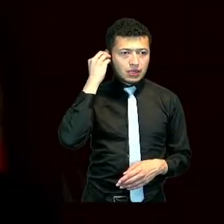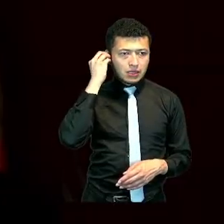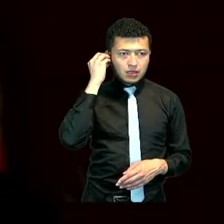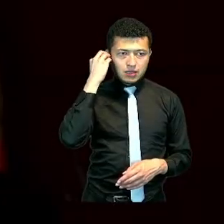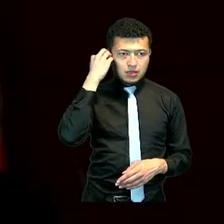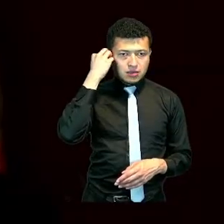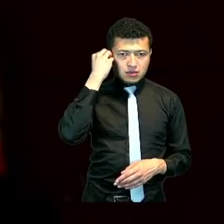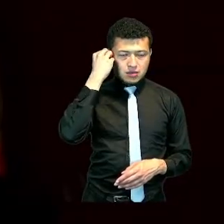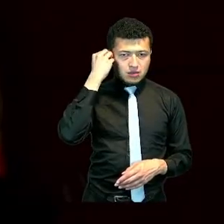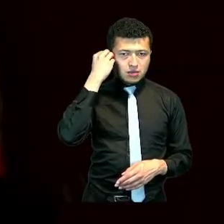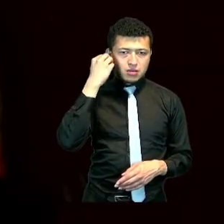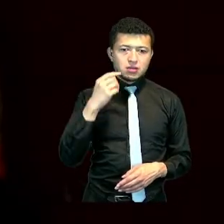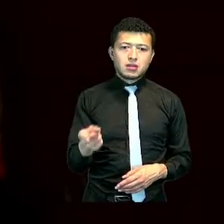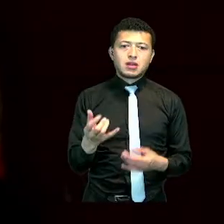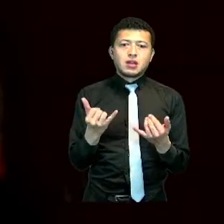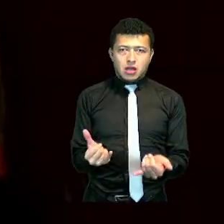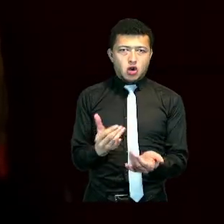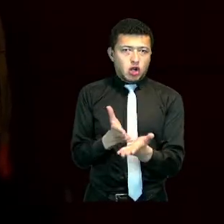We will now continue